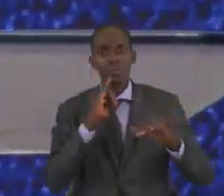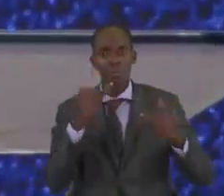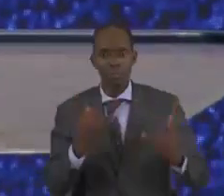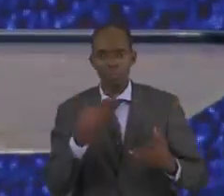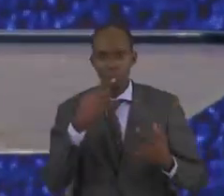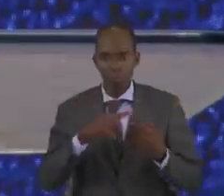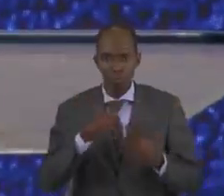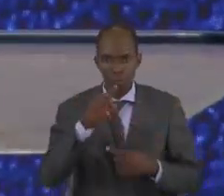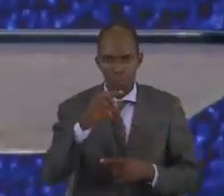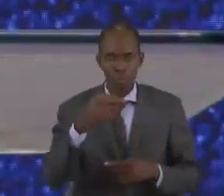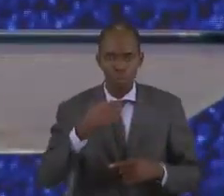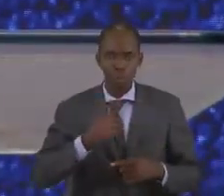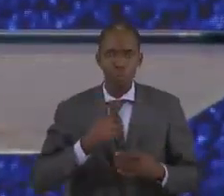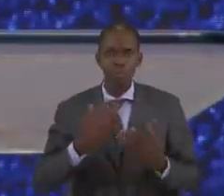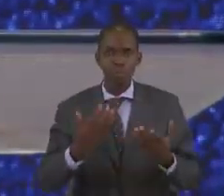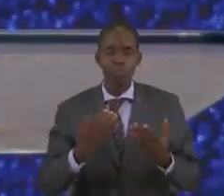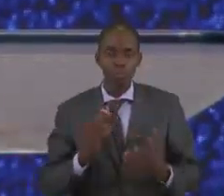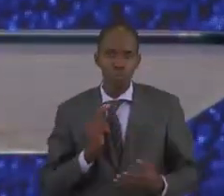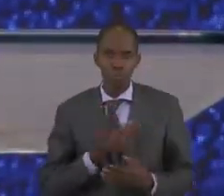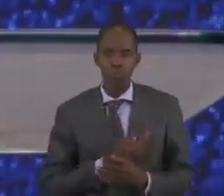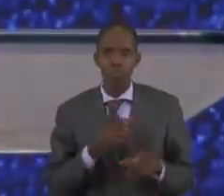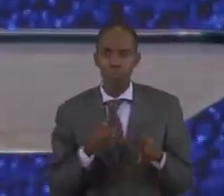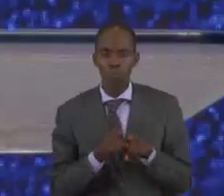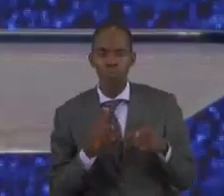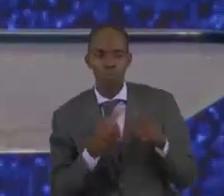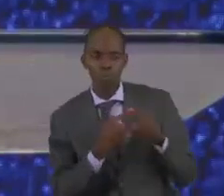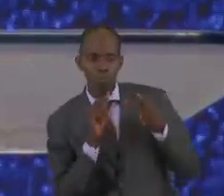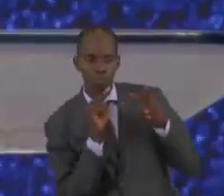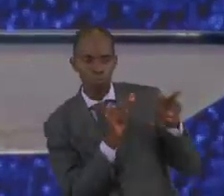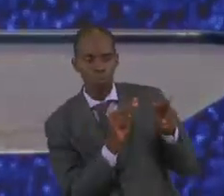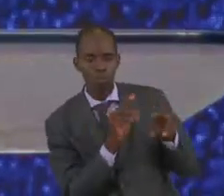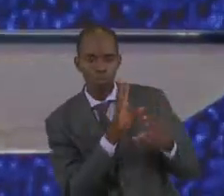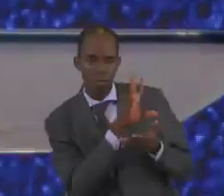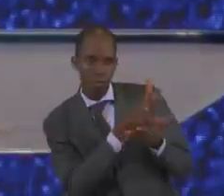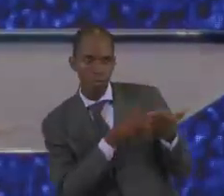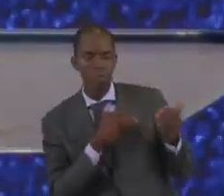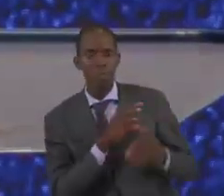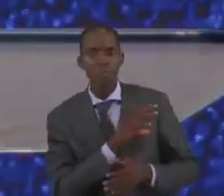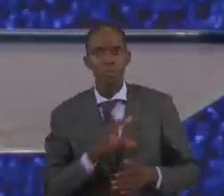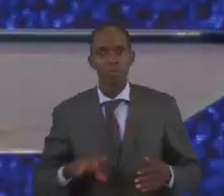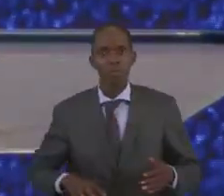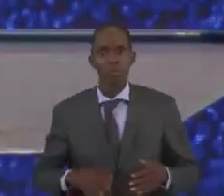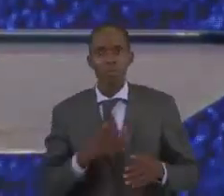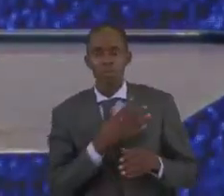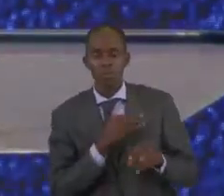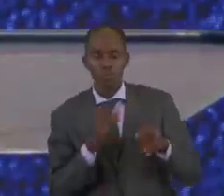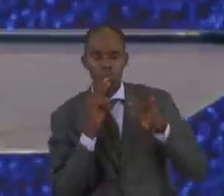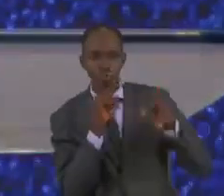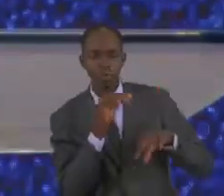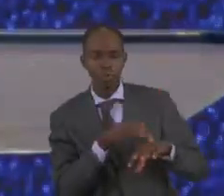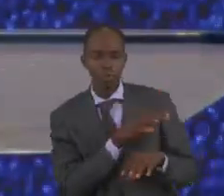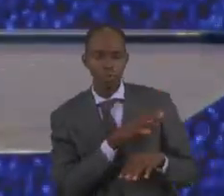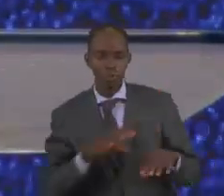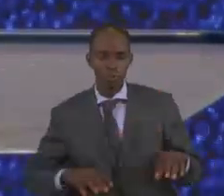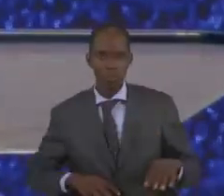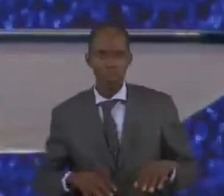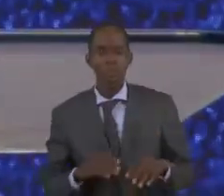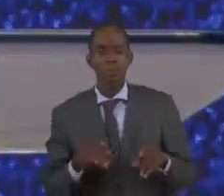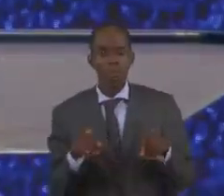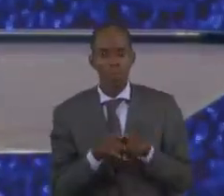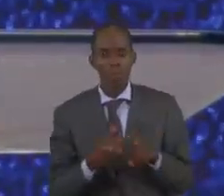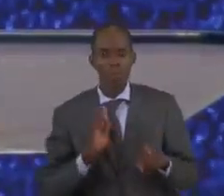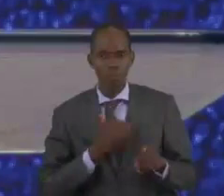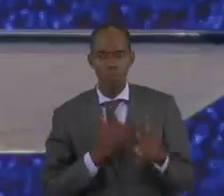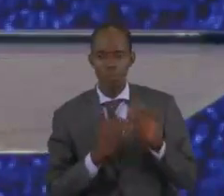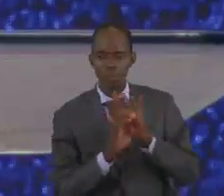And the Lord wants us to look at Christ, his example, and look at Christ, the forerunner,